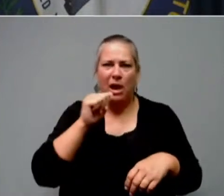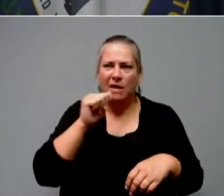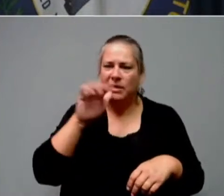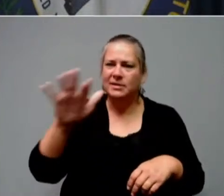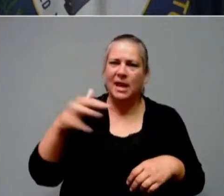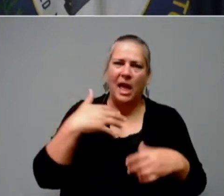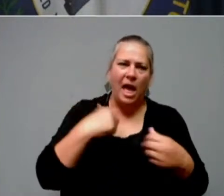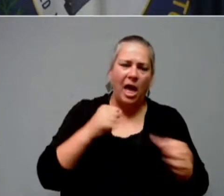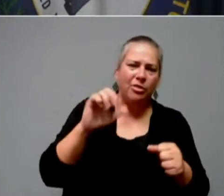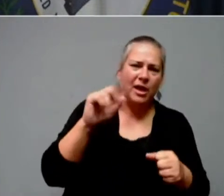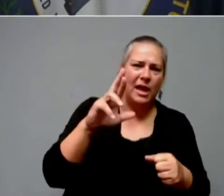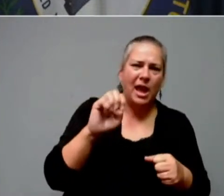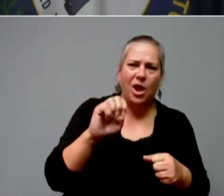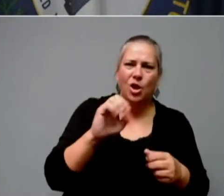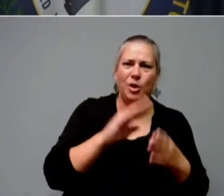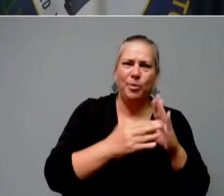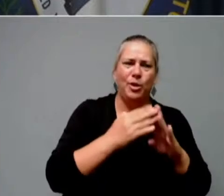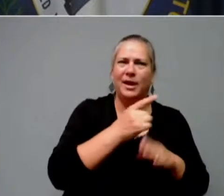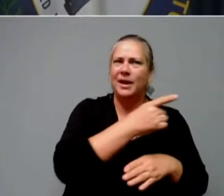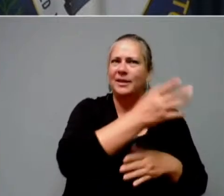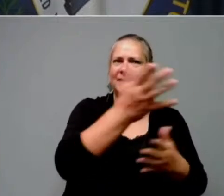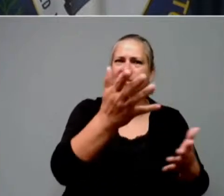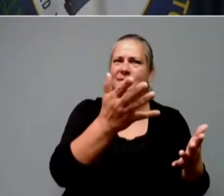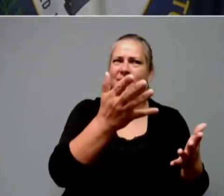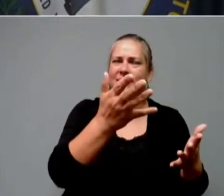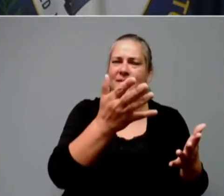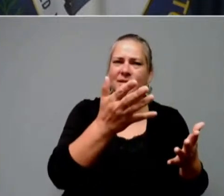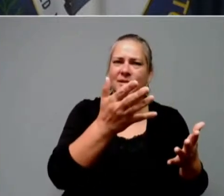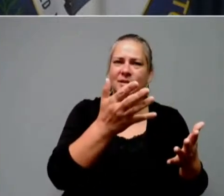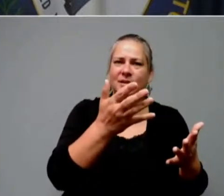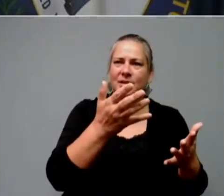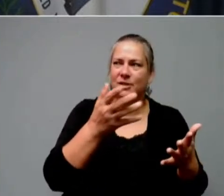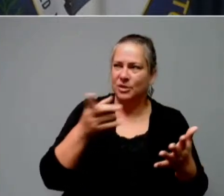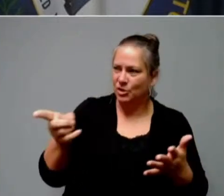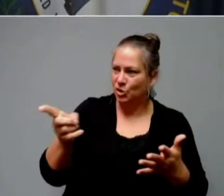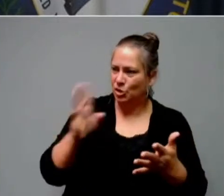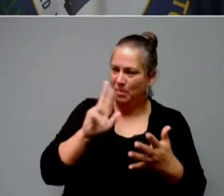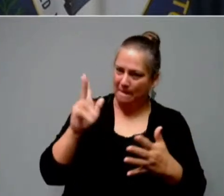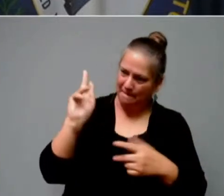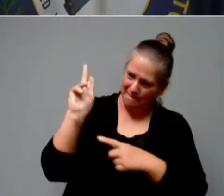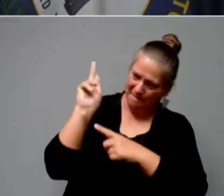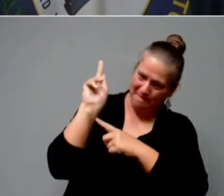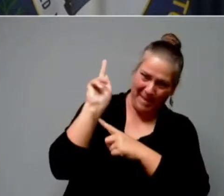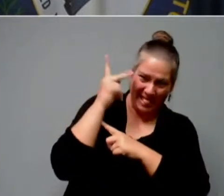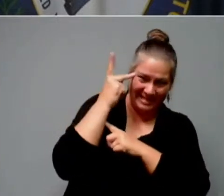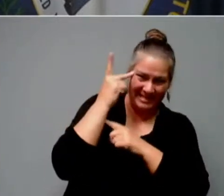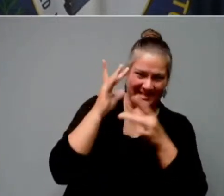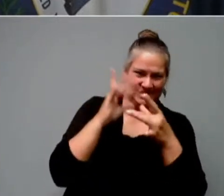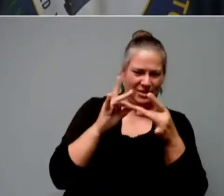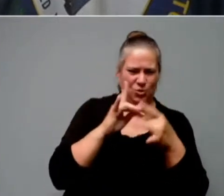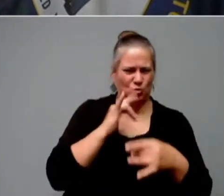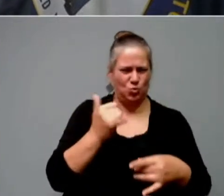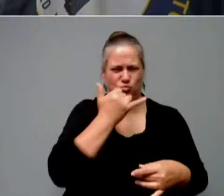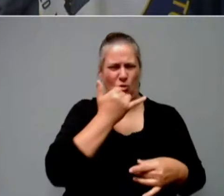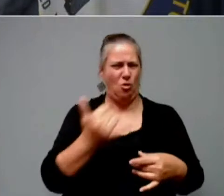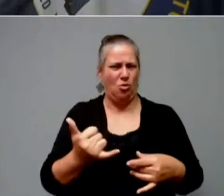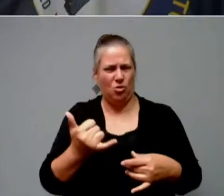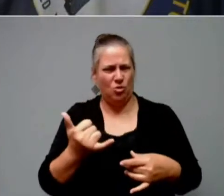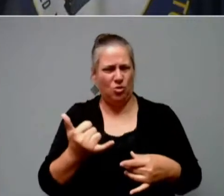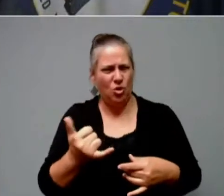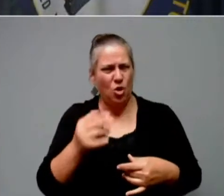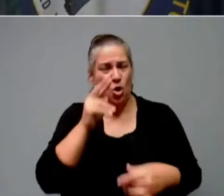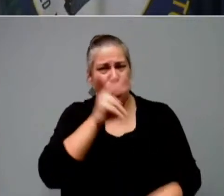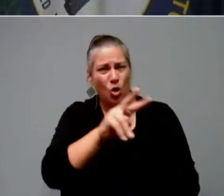community, with nothing other than politics is wrong. And oh my goodness, look at what's happening in Arkansas right